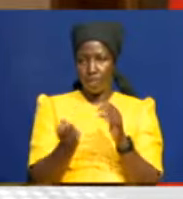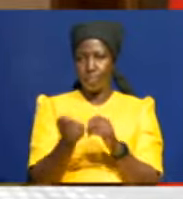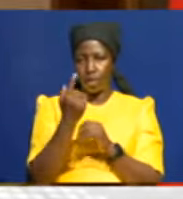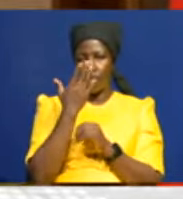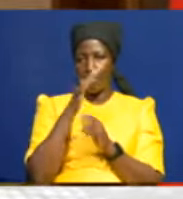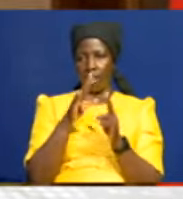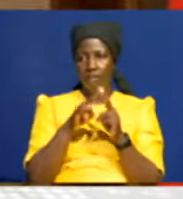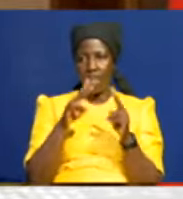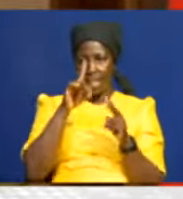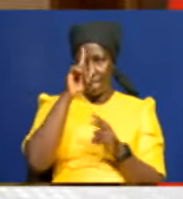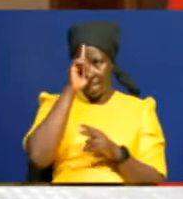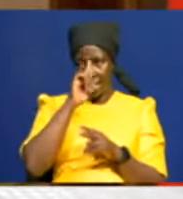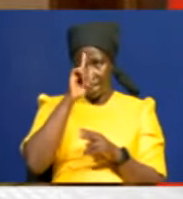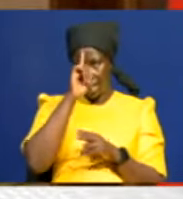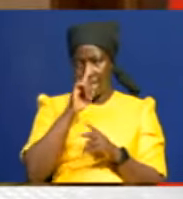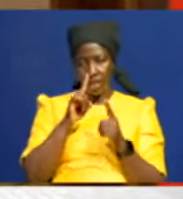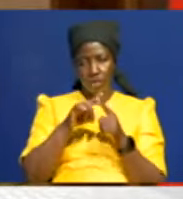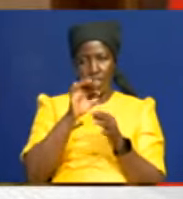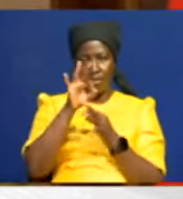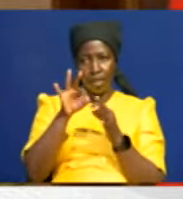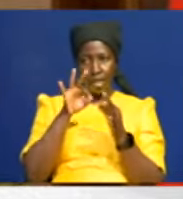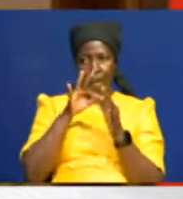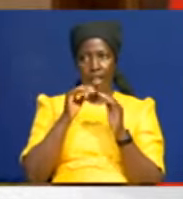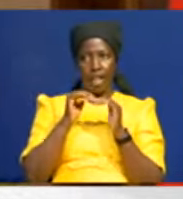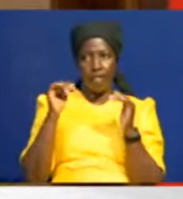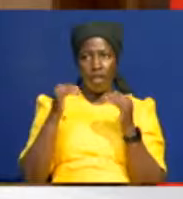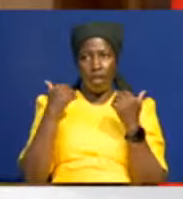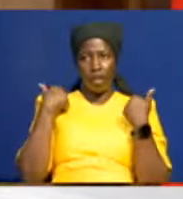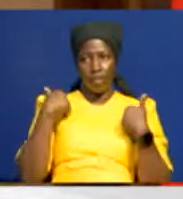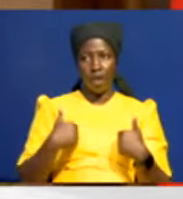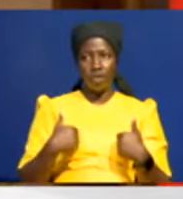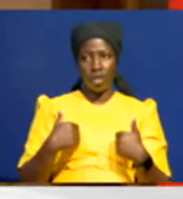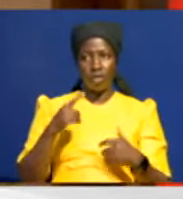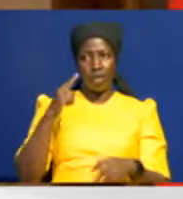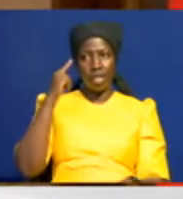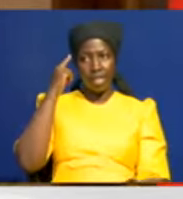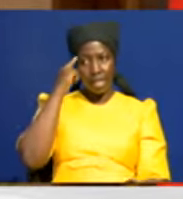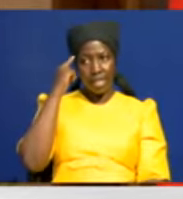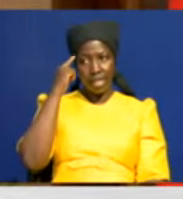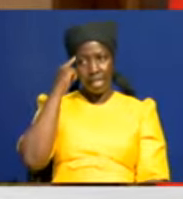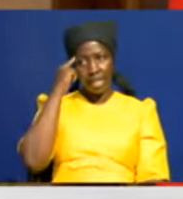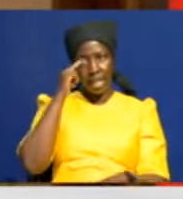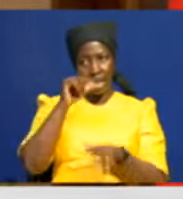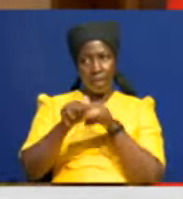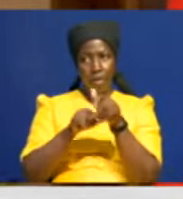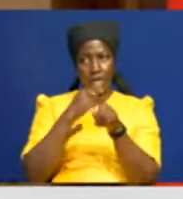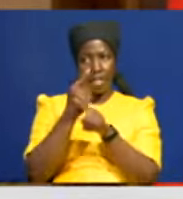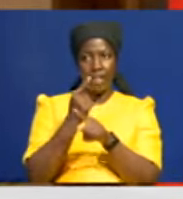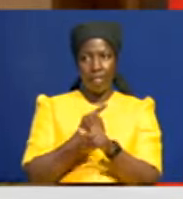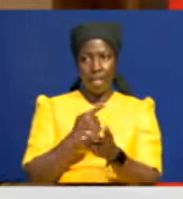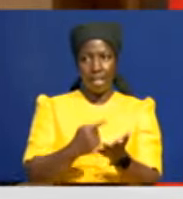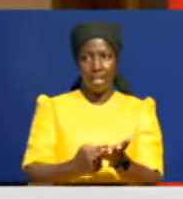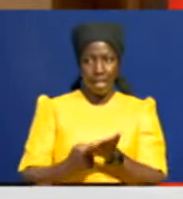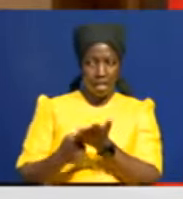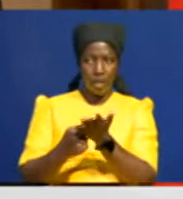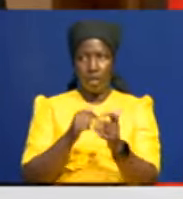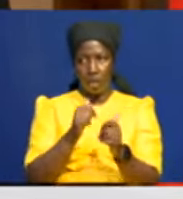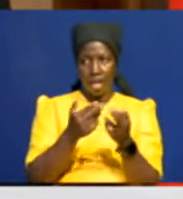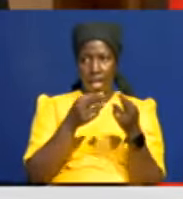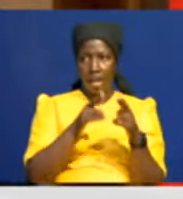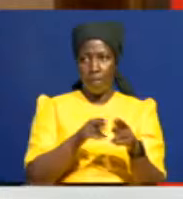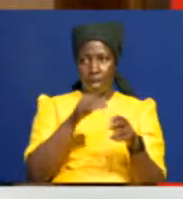And to a certain extent, I was thinking about different discussions that I hear happening in the